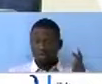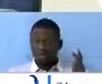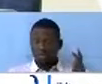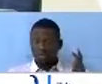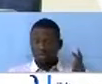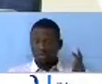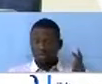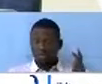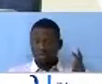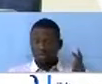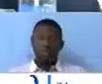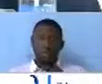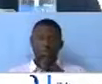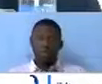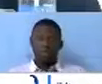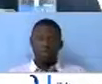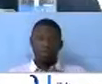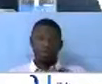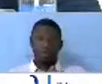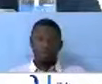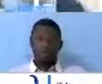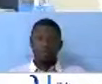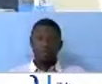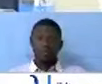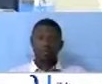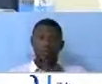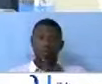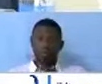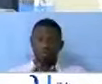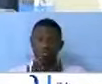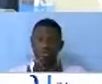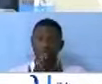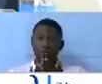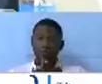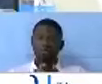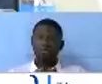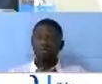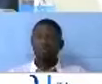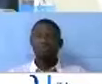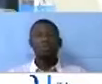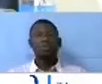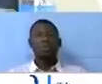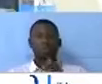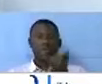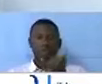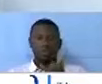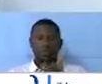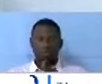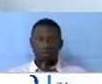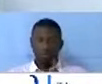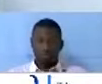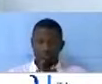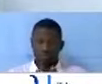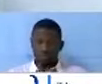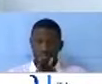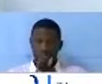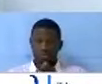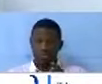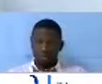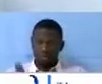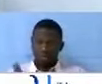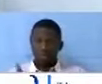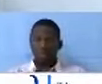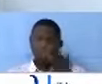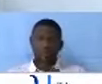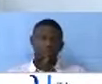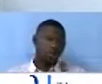it before we... Well, he has accepted that, yes, these documents come accepted from the entries. They are